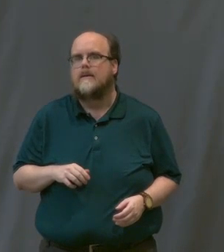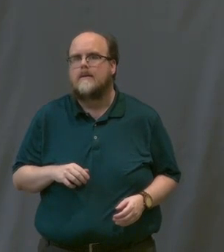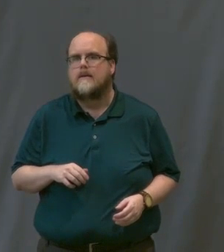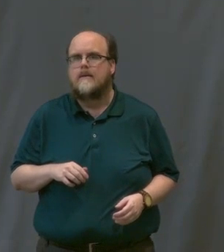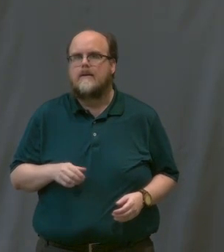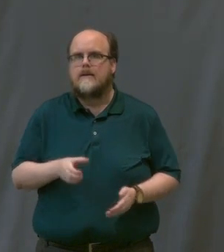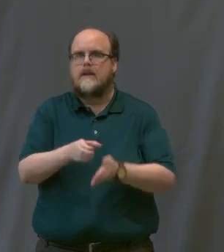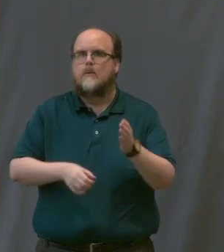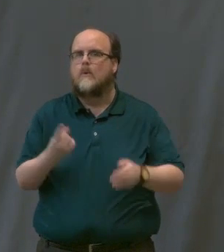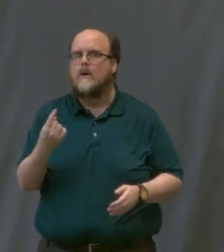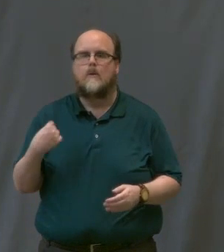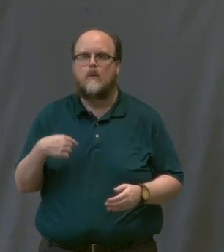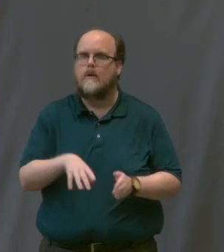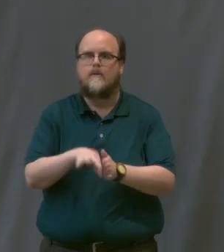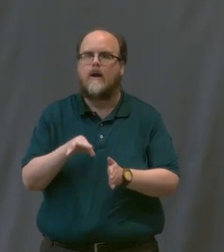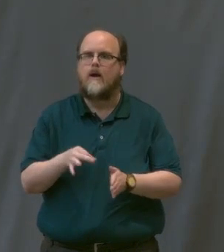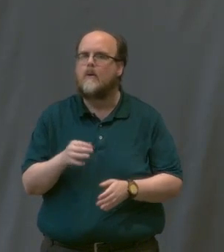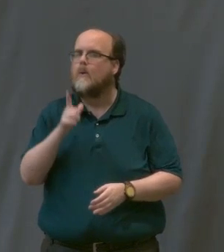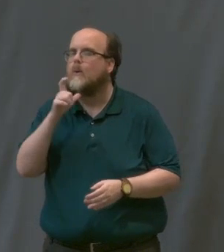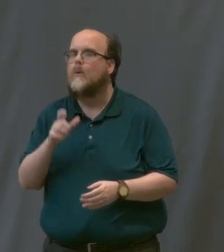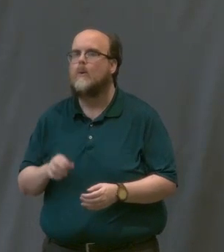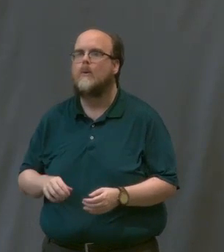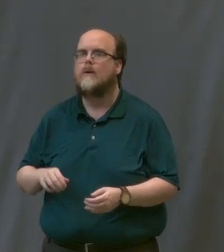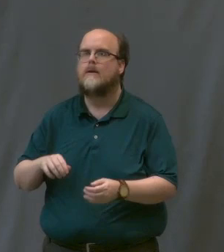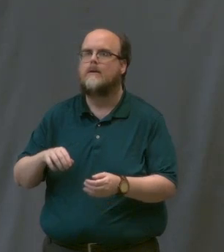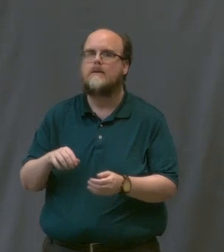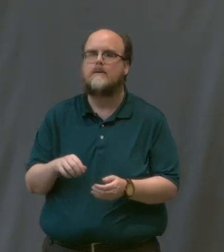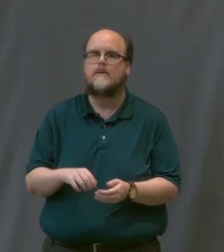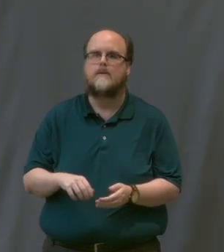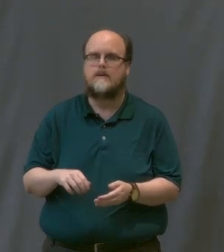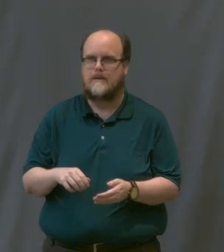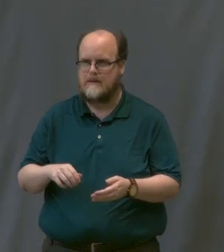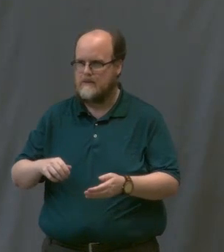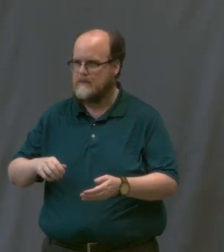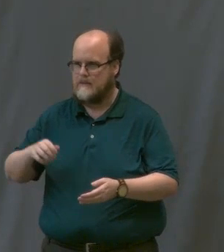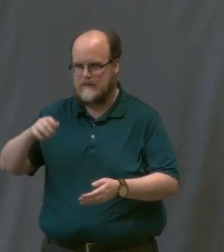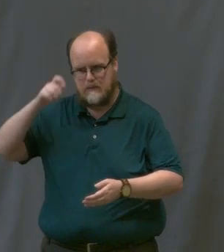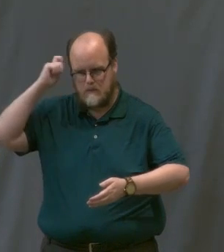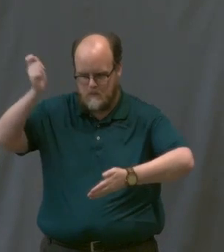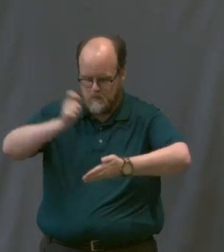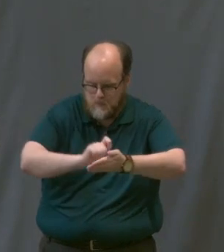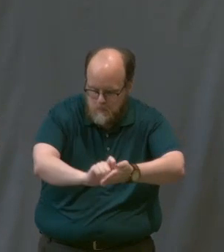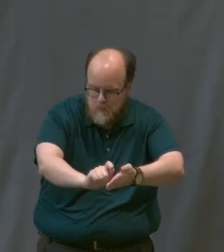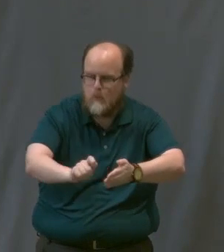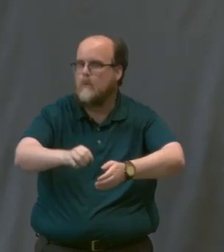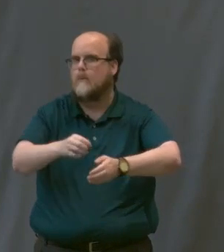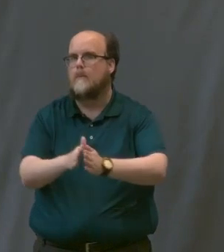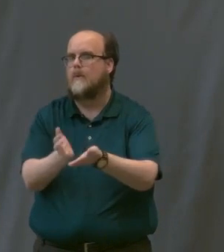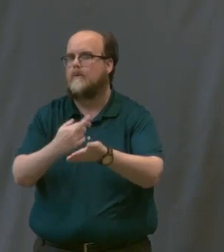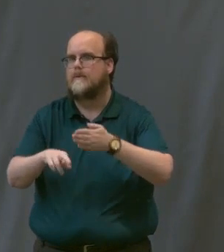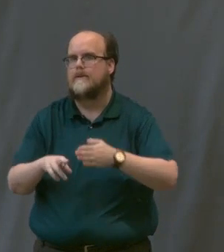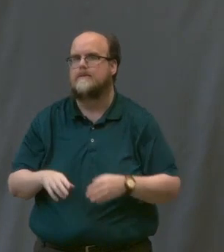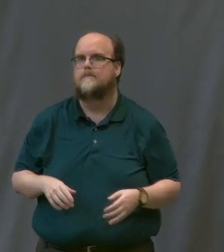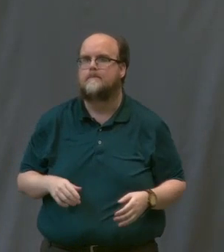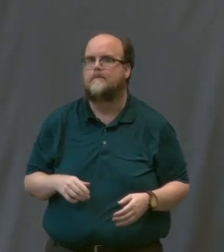In chapter 1, we found out who actually put pen to paper, pen to papyrus, and actually